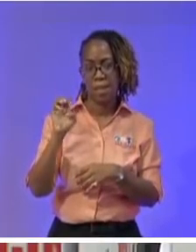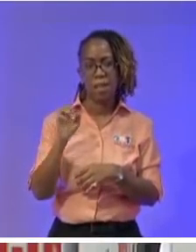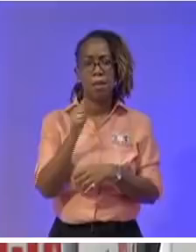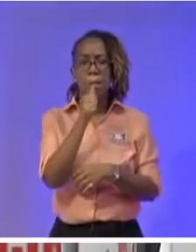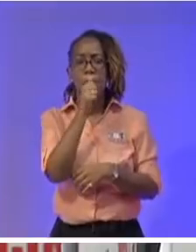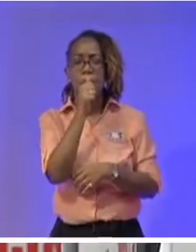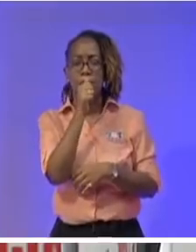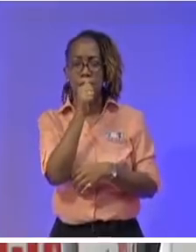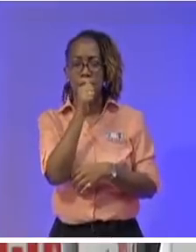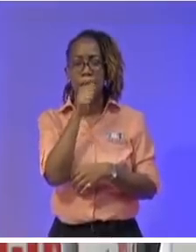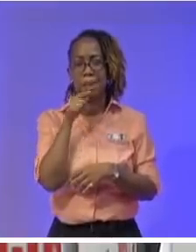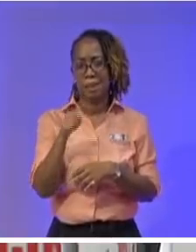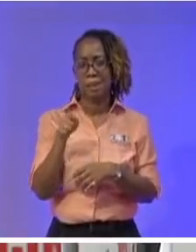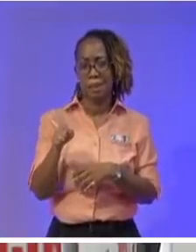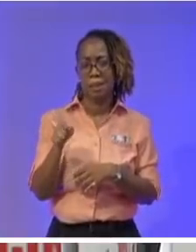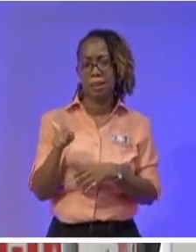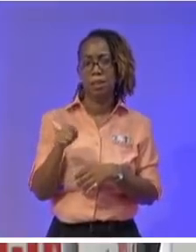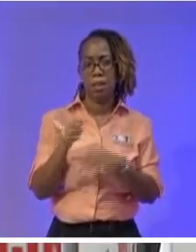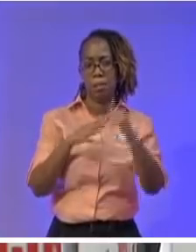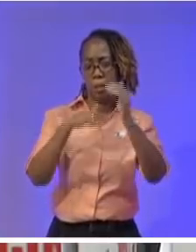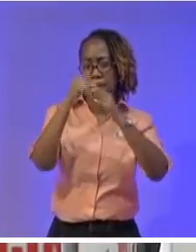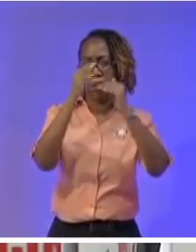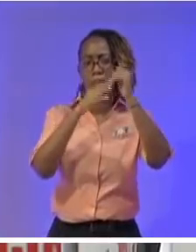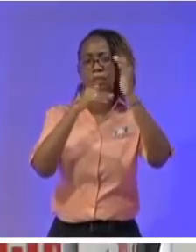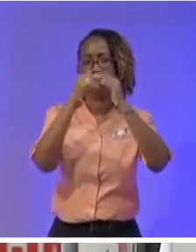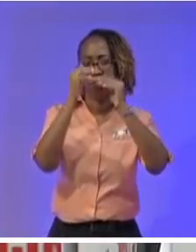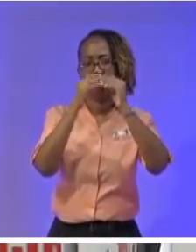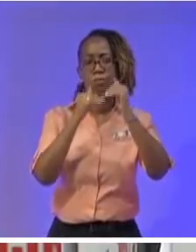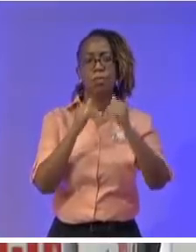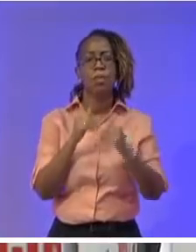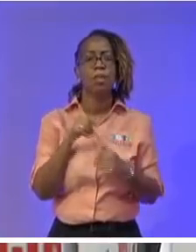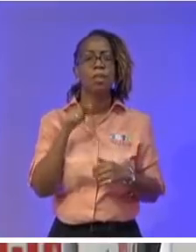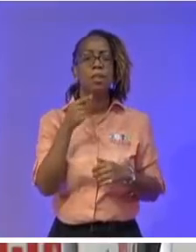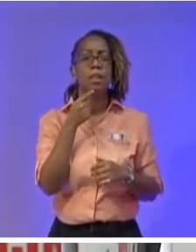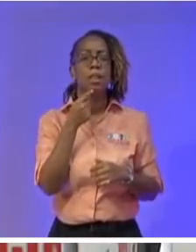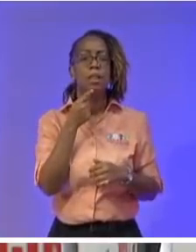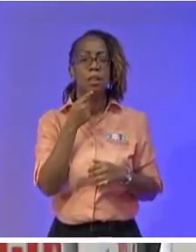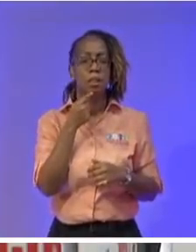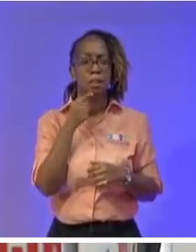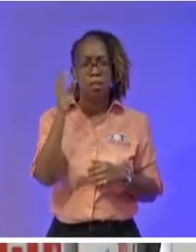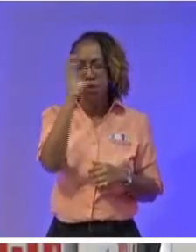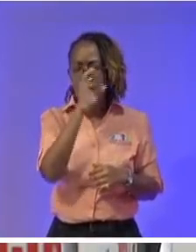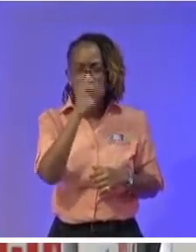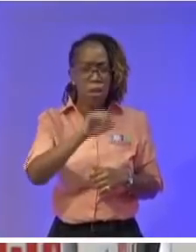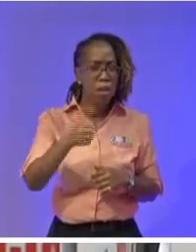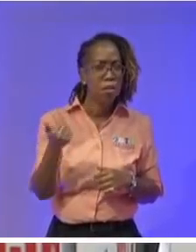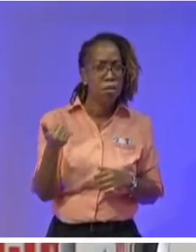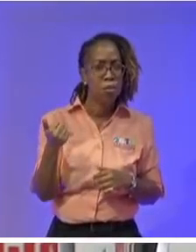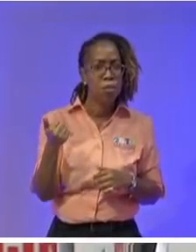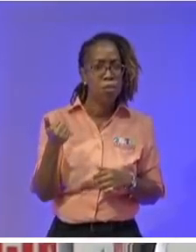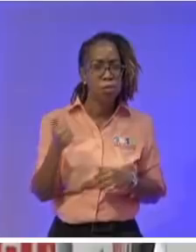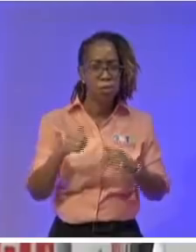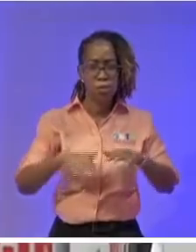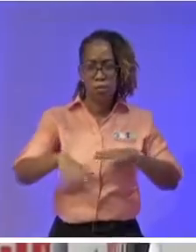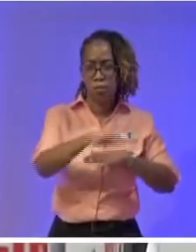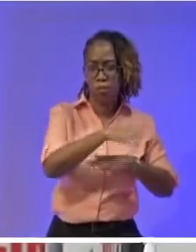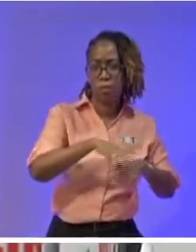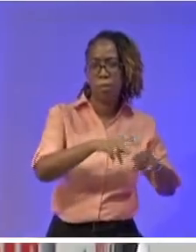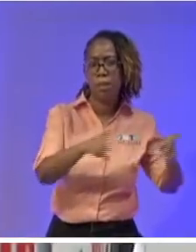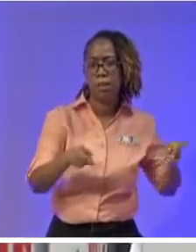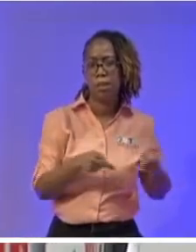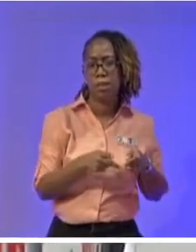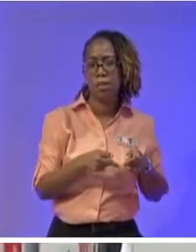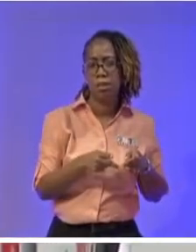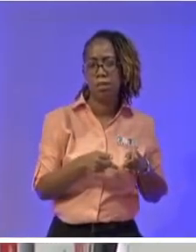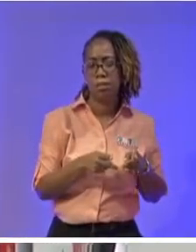night, he is looking for an alternate site, and as soon as he has a site, he will make that announcement to the general public. So I can